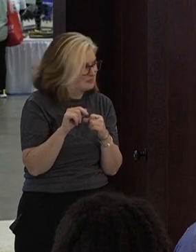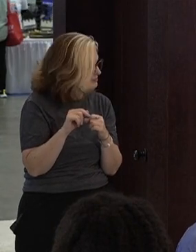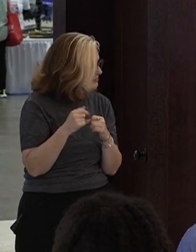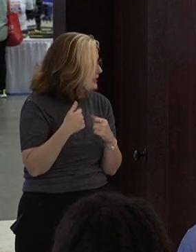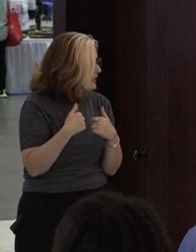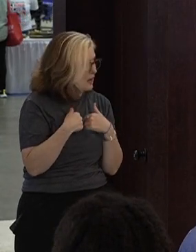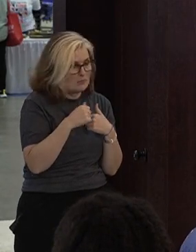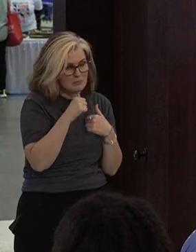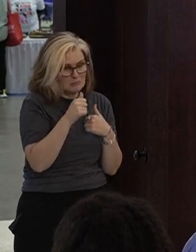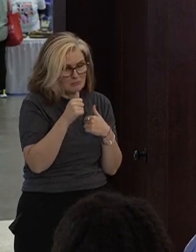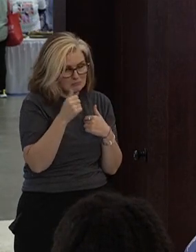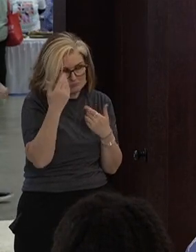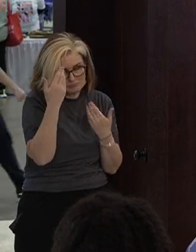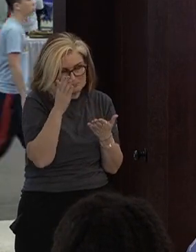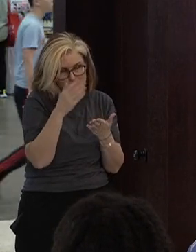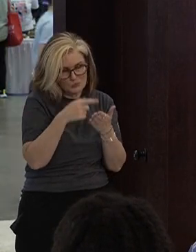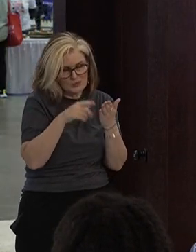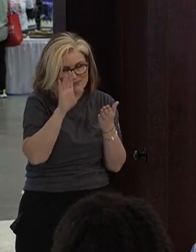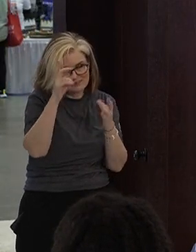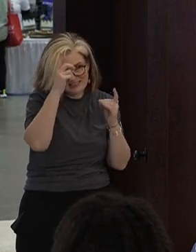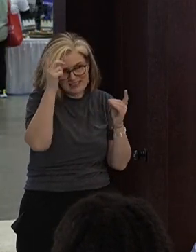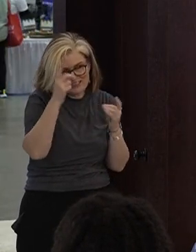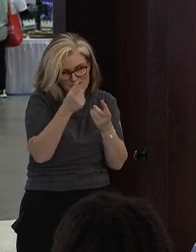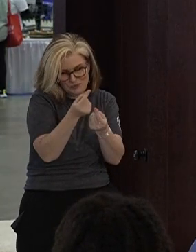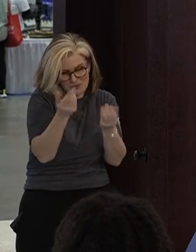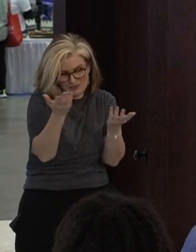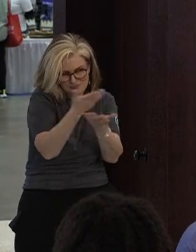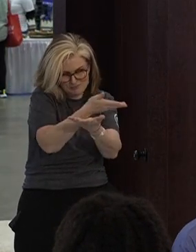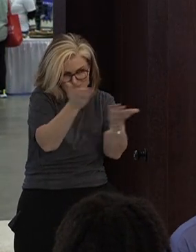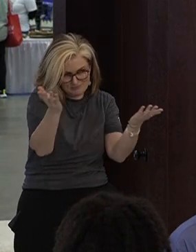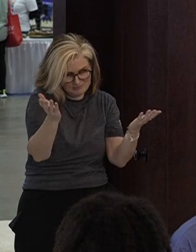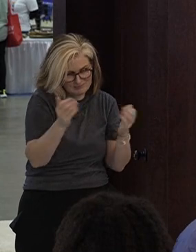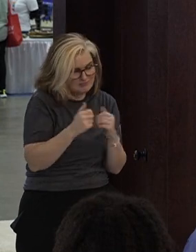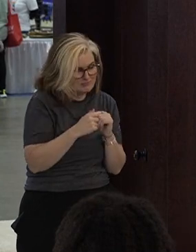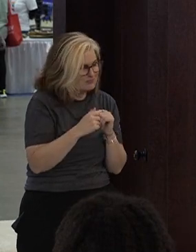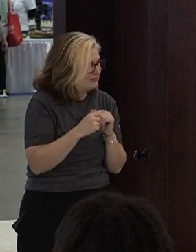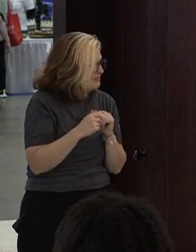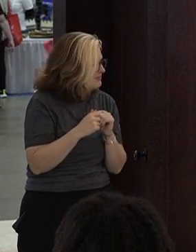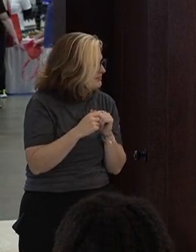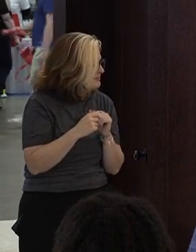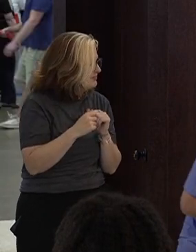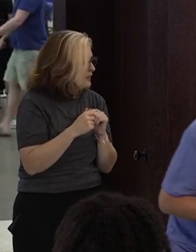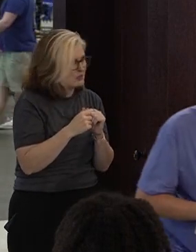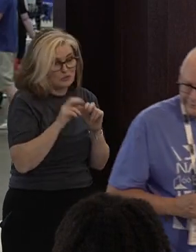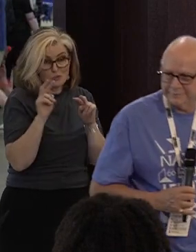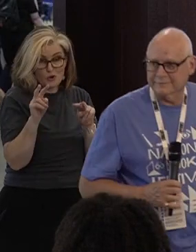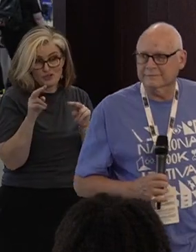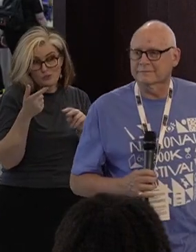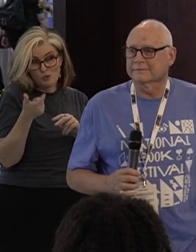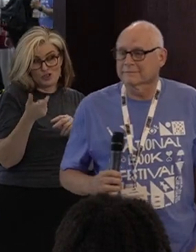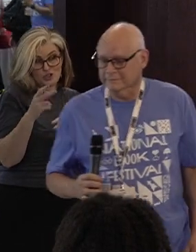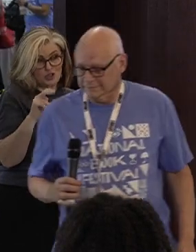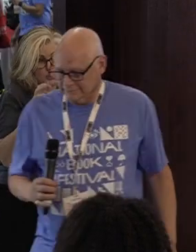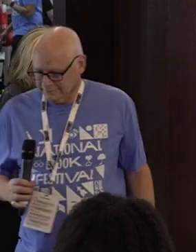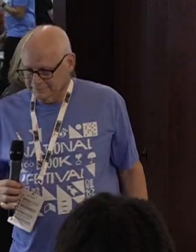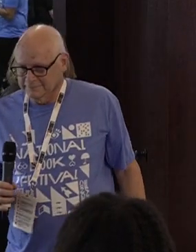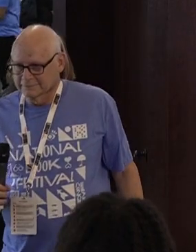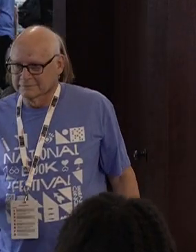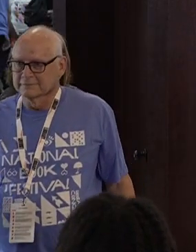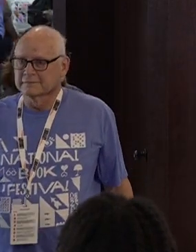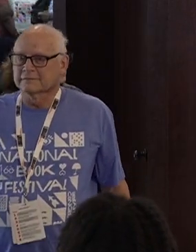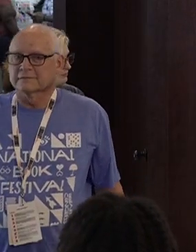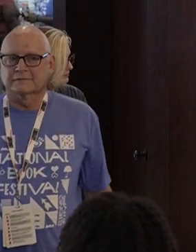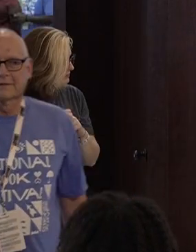I am not privy to what Disney is going to do, so I would say just watch the news on that.